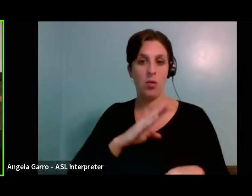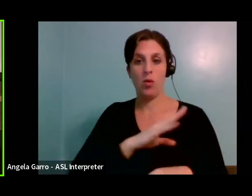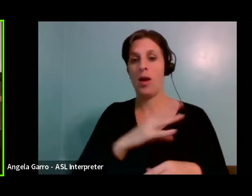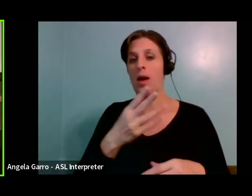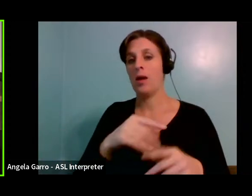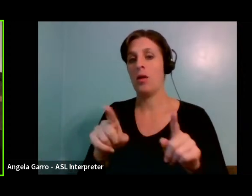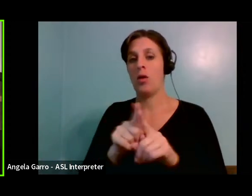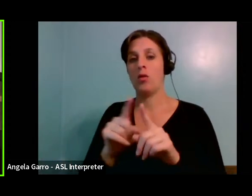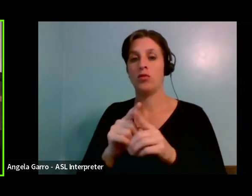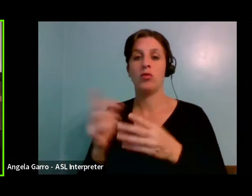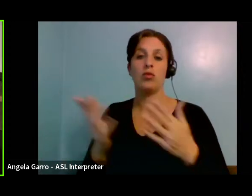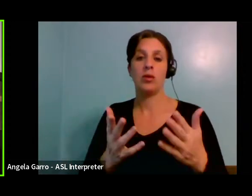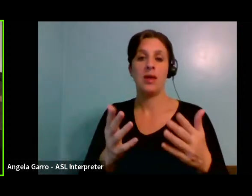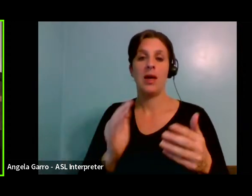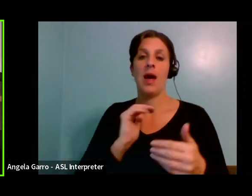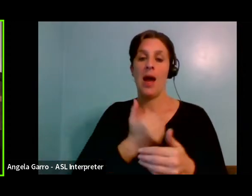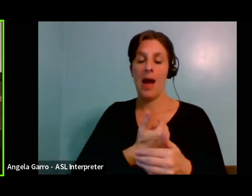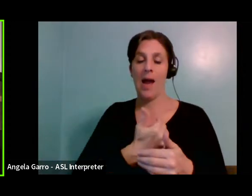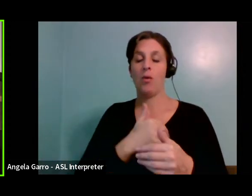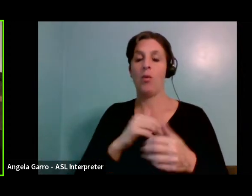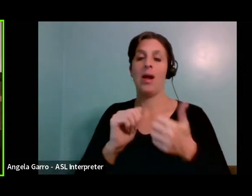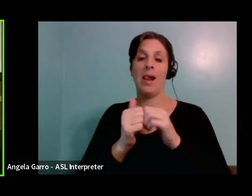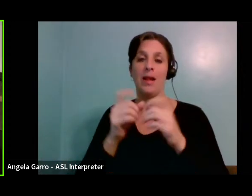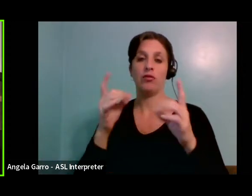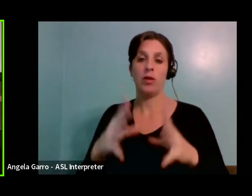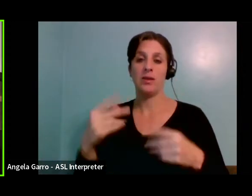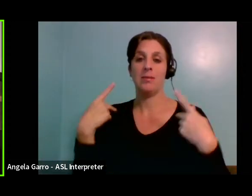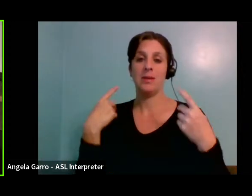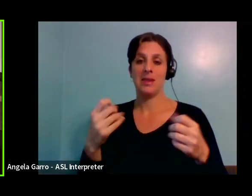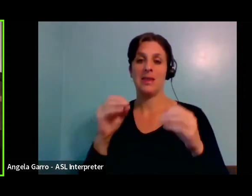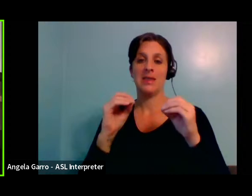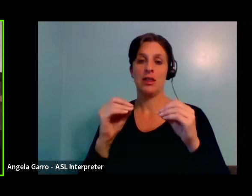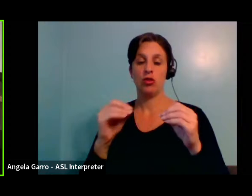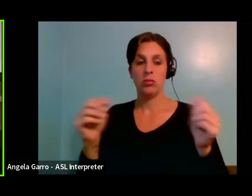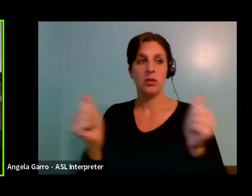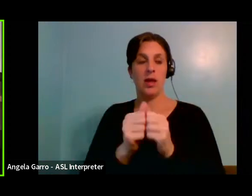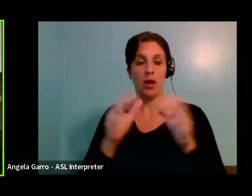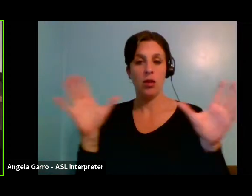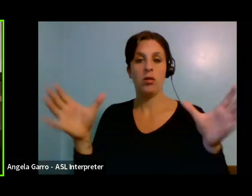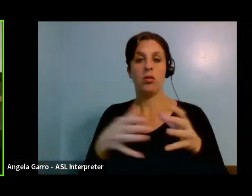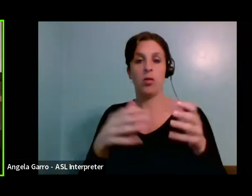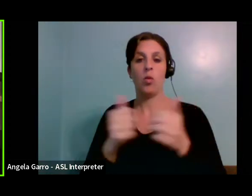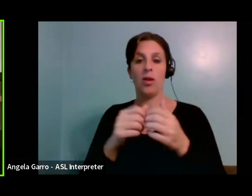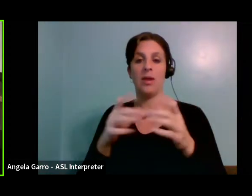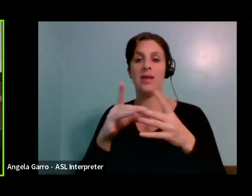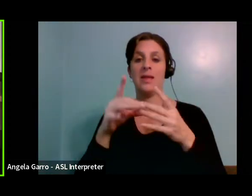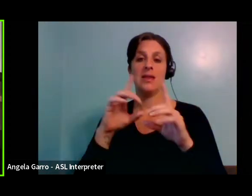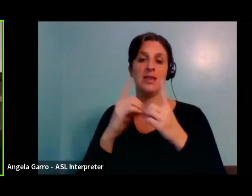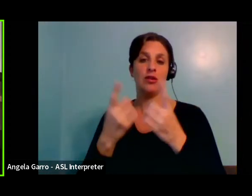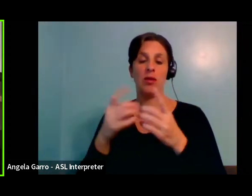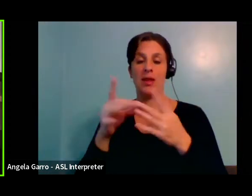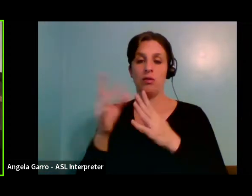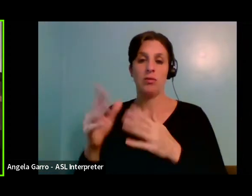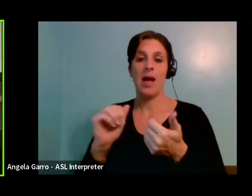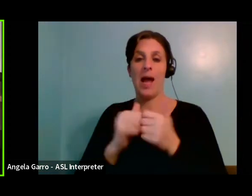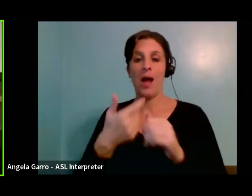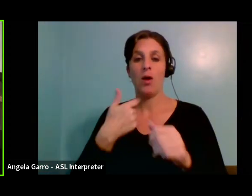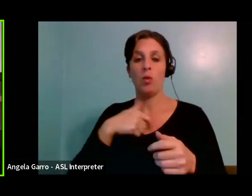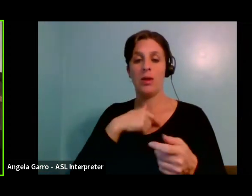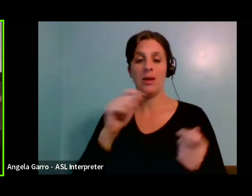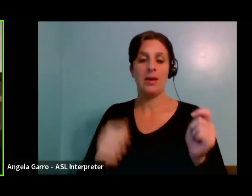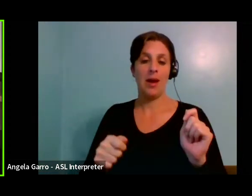together our athletic directors and PE teachers once again with district leadership to talk about how are we going to adjust some of the, you call them tweaks,